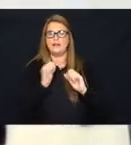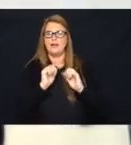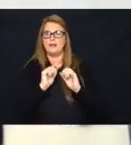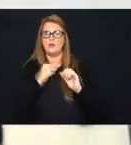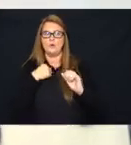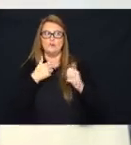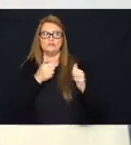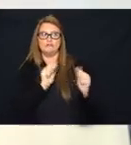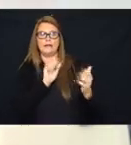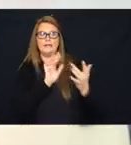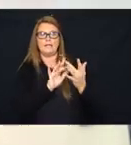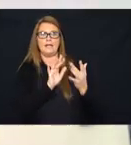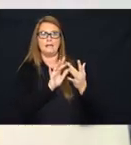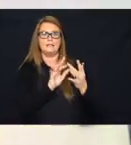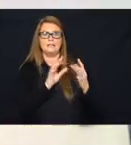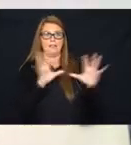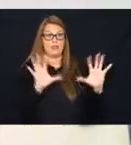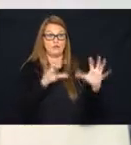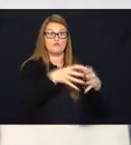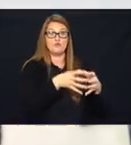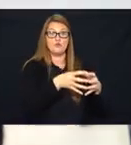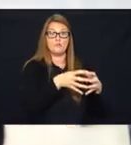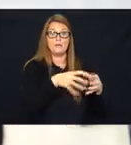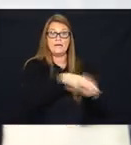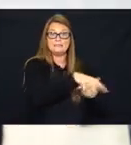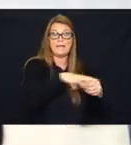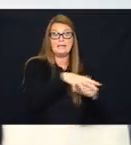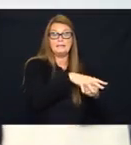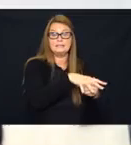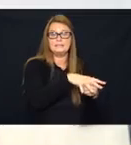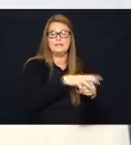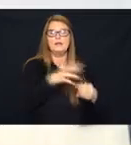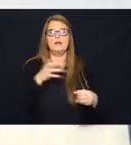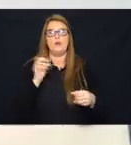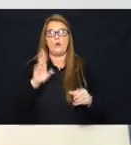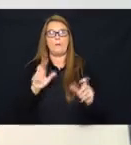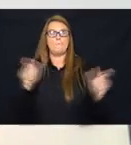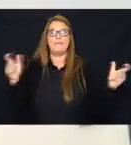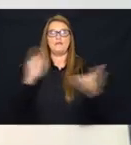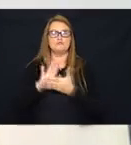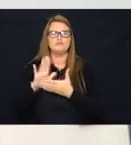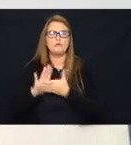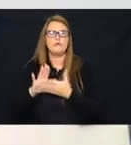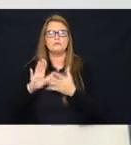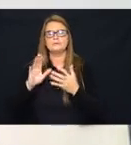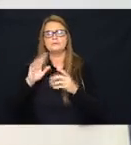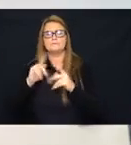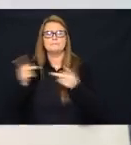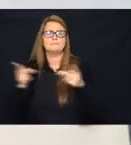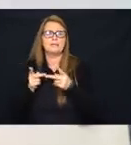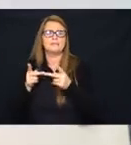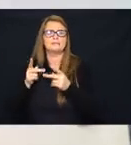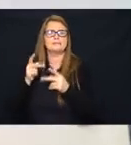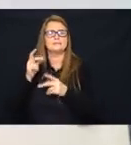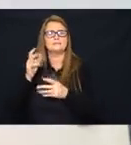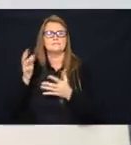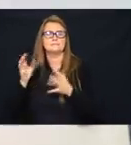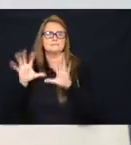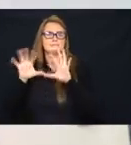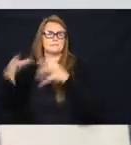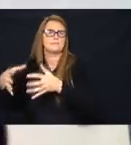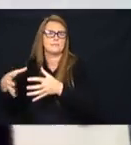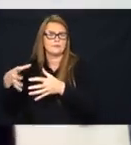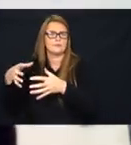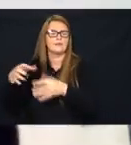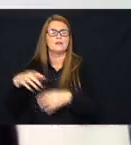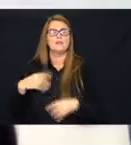contact more people in congregate settings or larger institutions. So some of these efforts are driving these